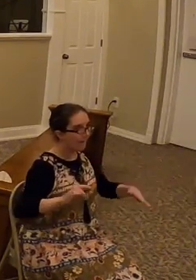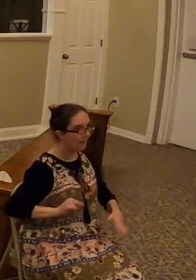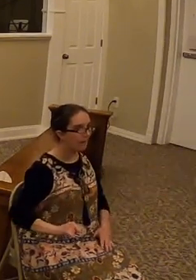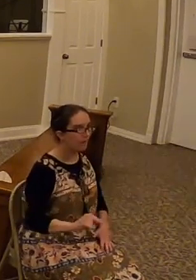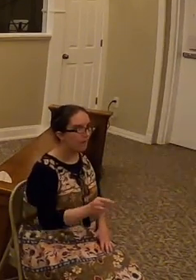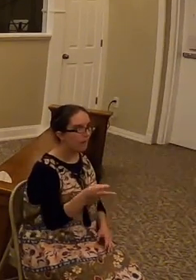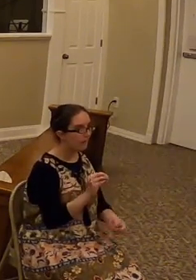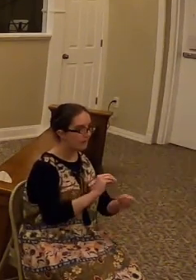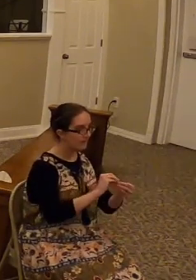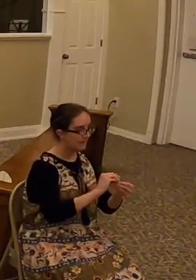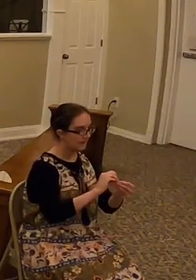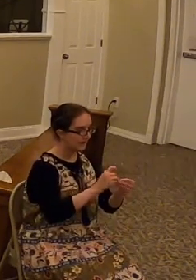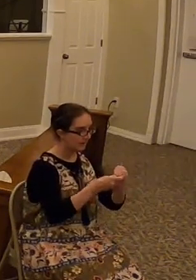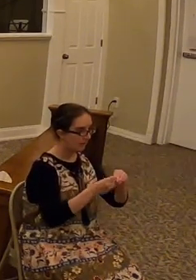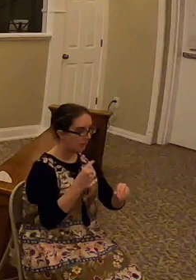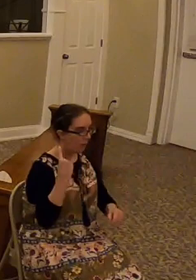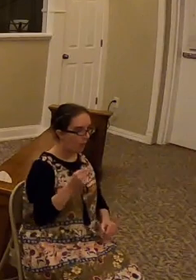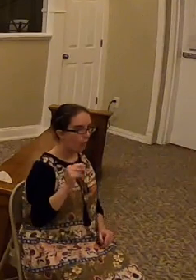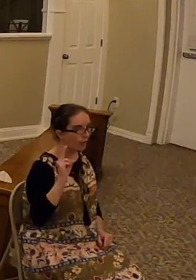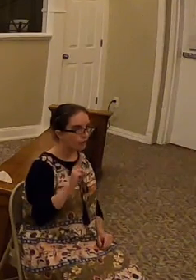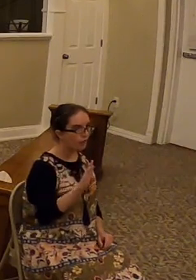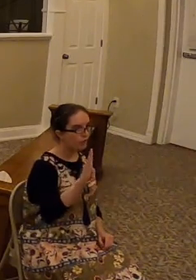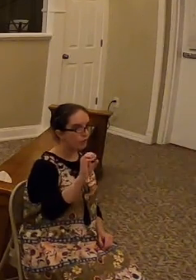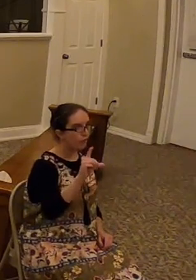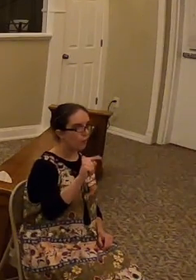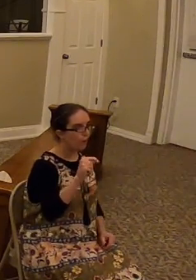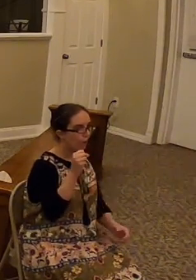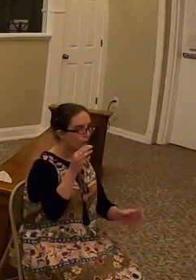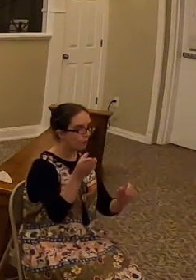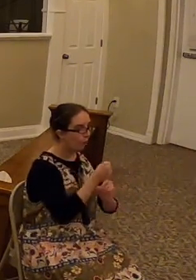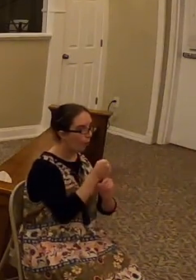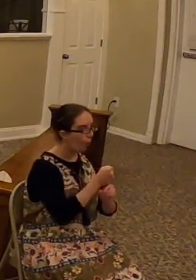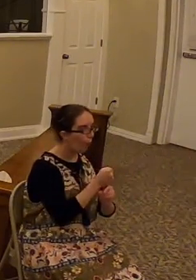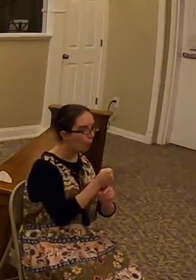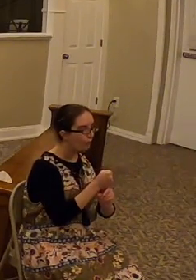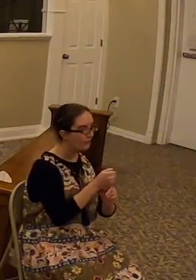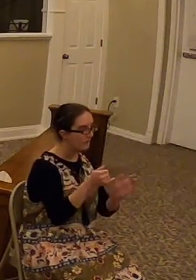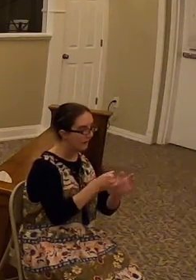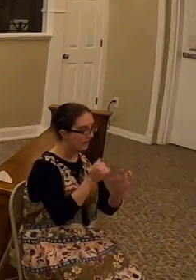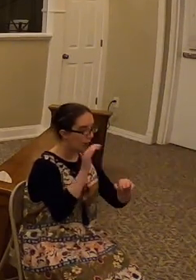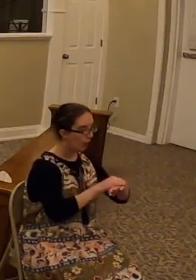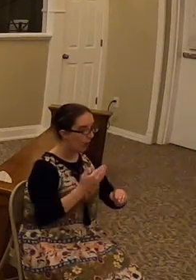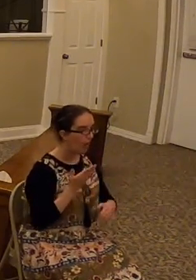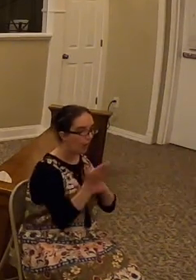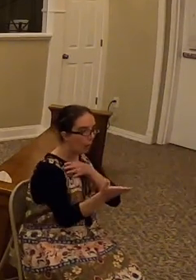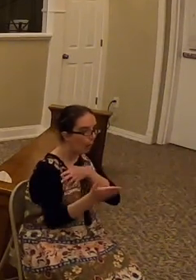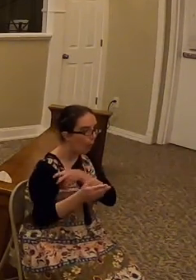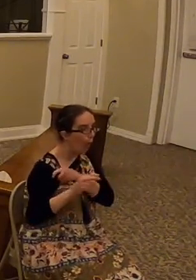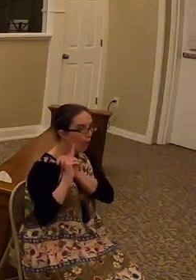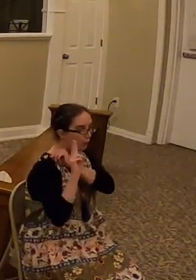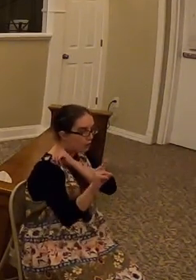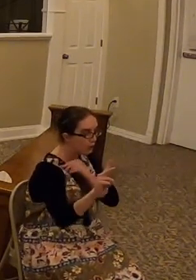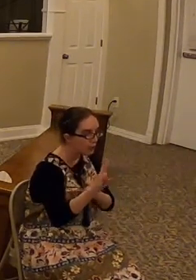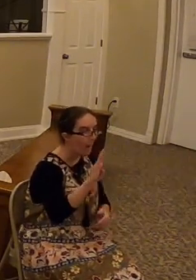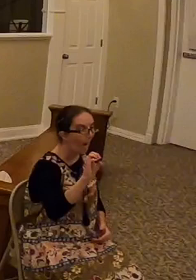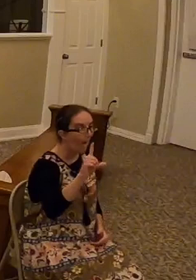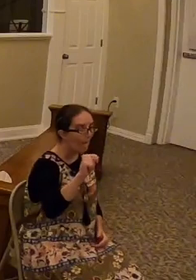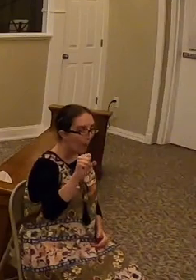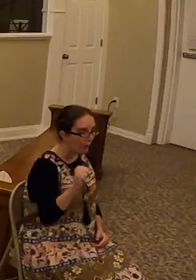we were fixing it, there were only 2 boats holding that thing on that plane. I was like, 2 boats?